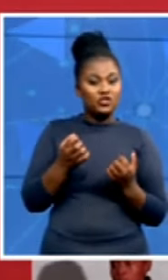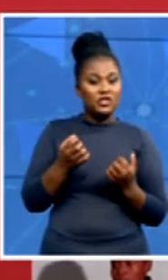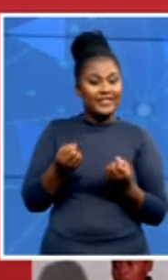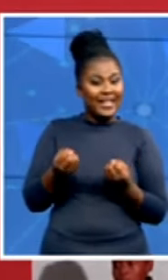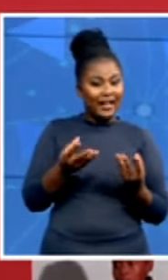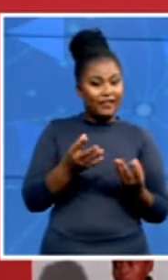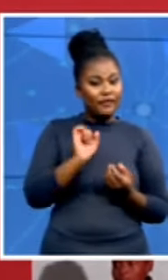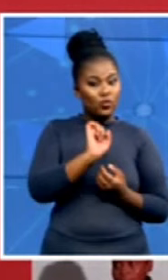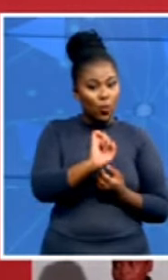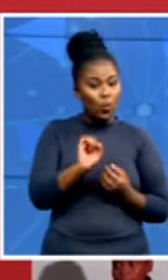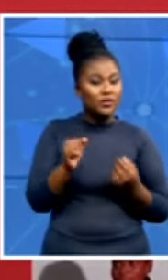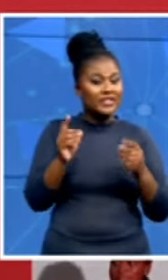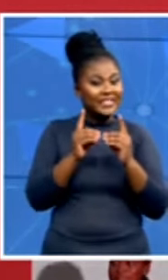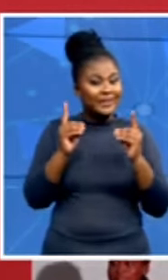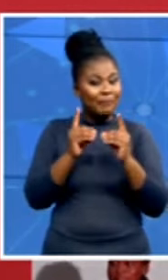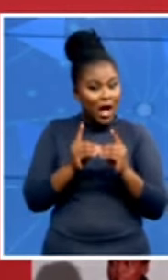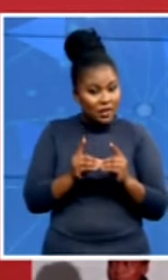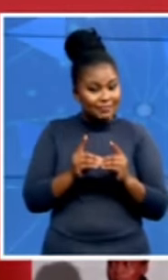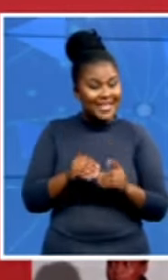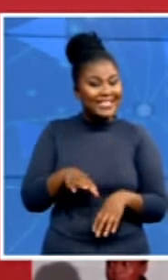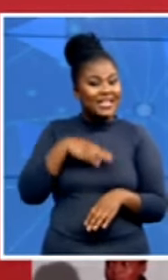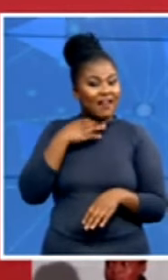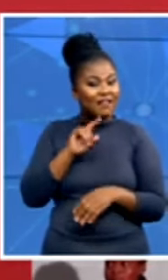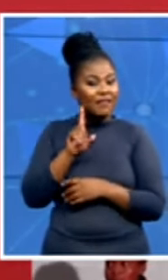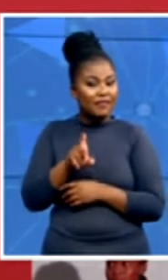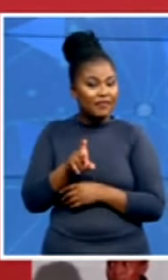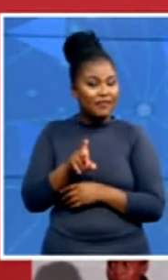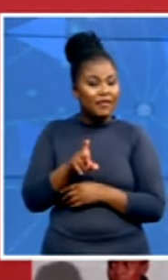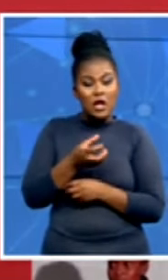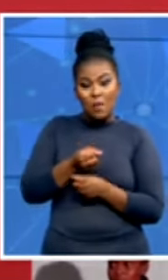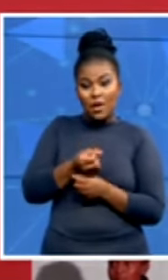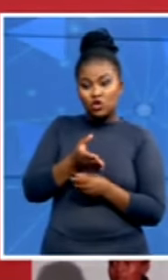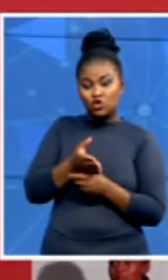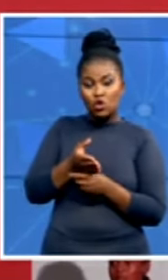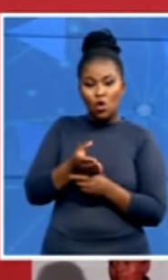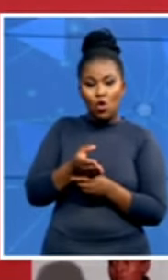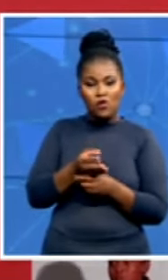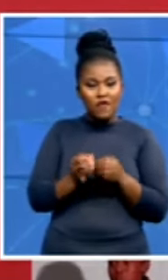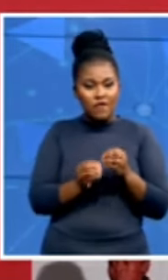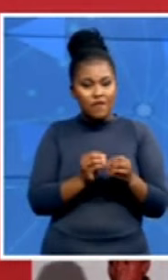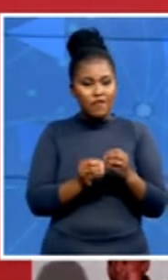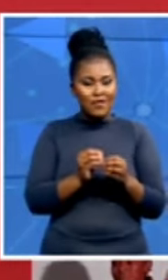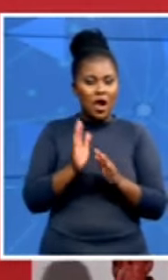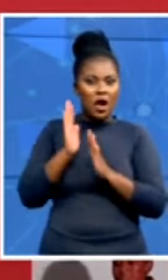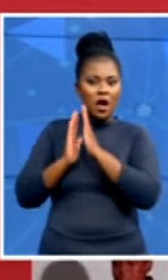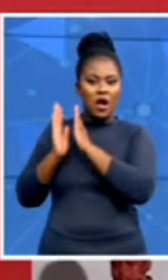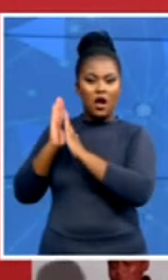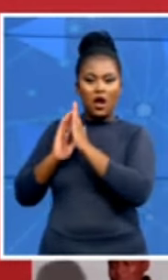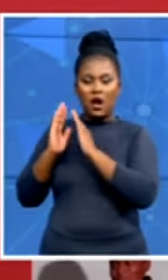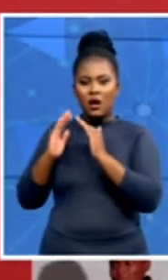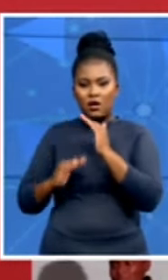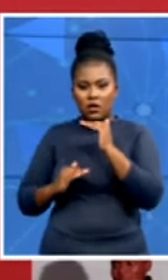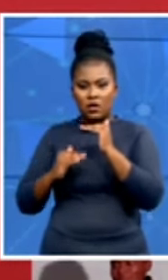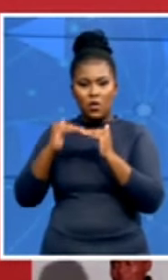enough to address the historical inequalities? Is